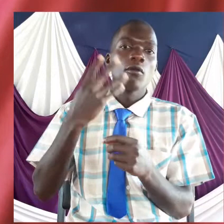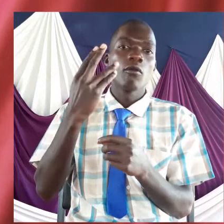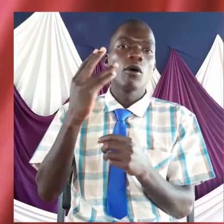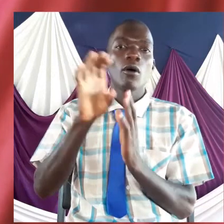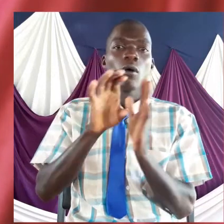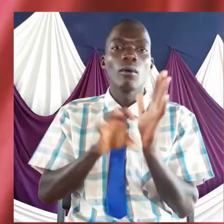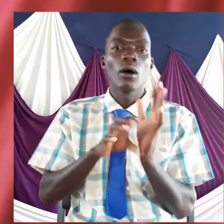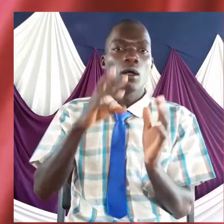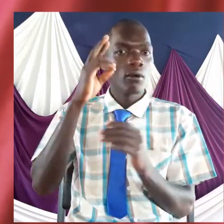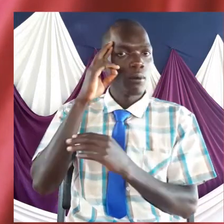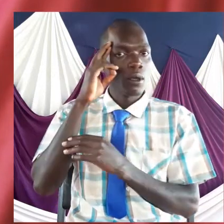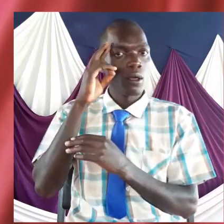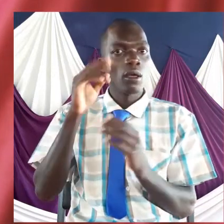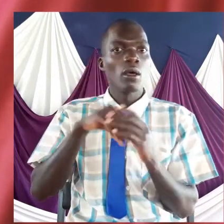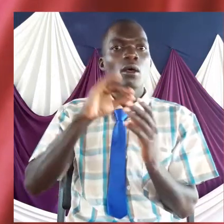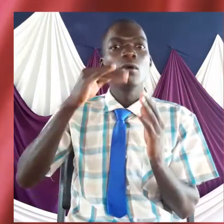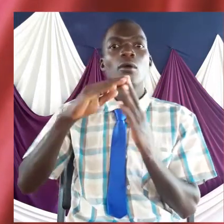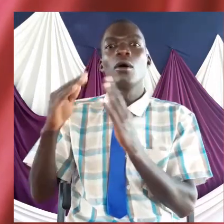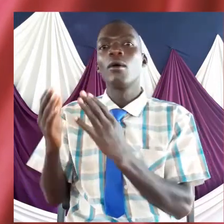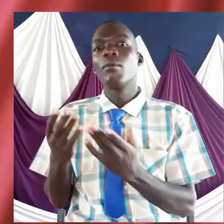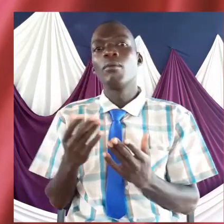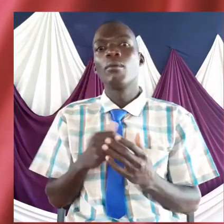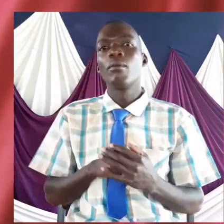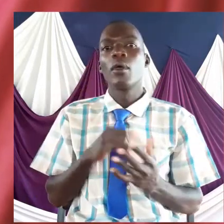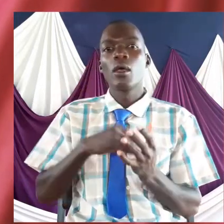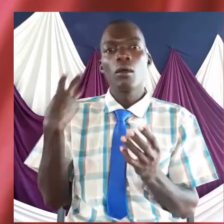establish, re-establish Jerusalem. Yes. When was that?